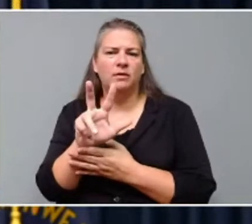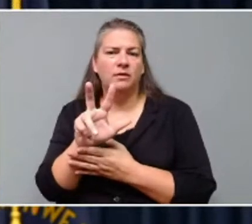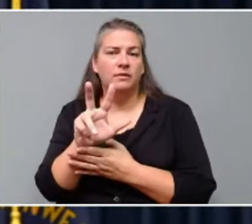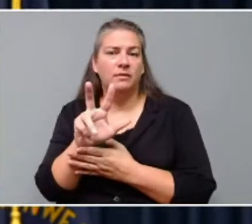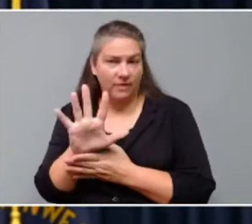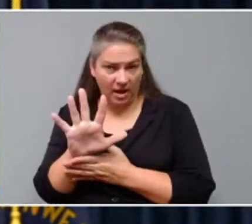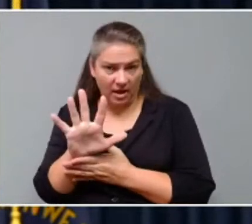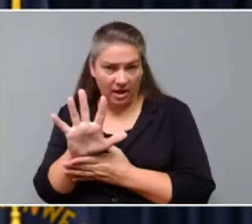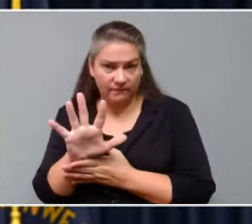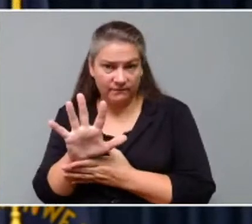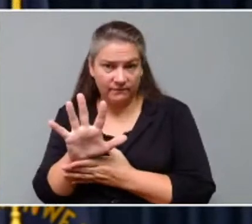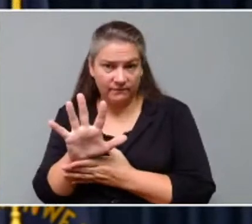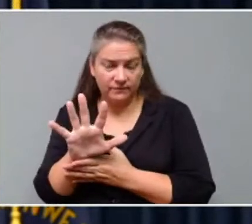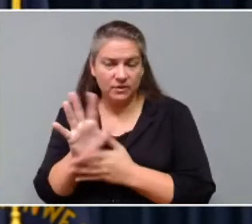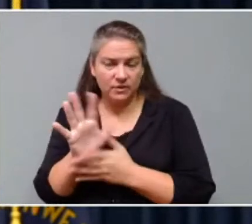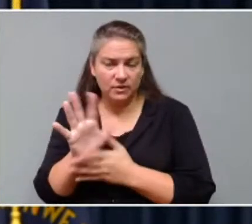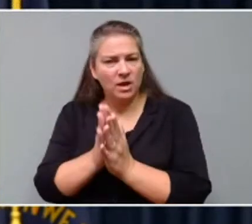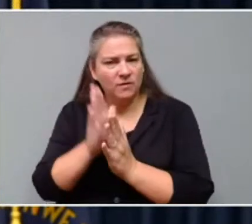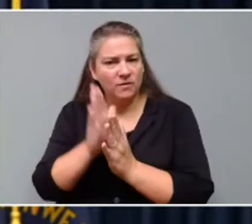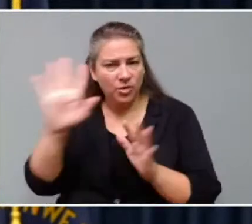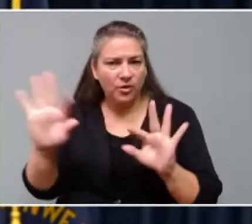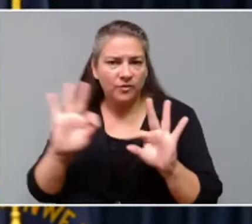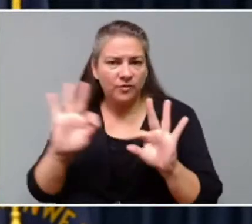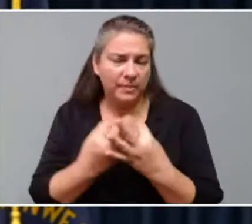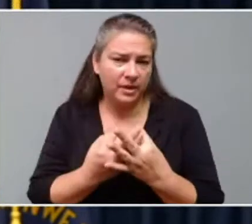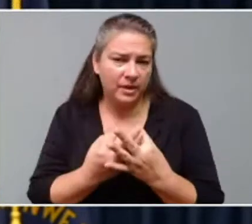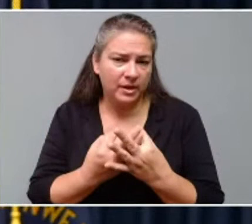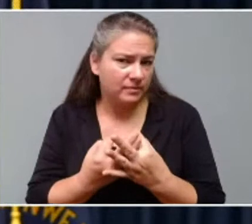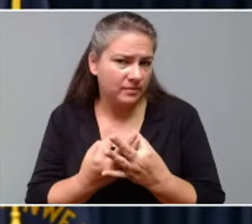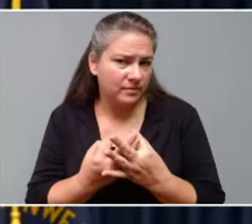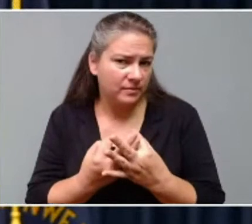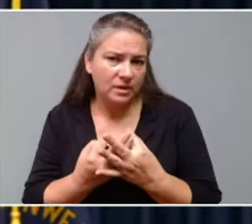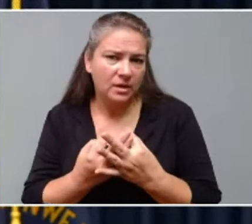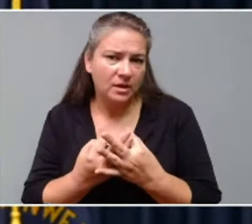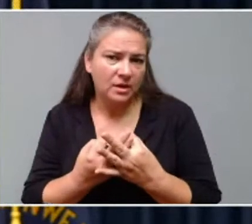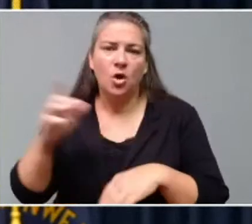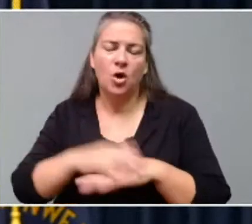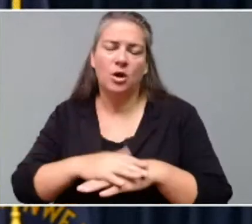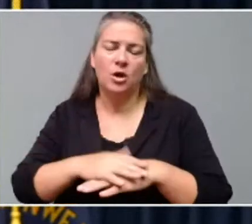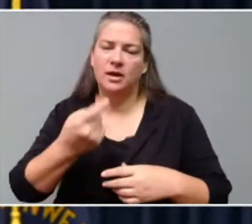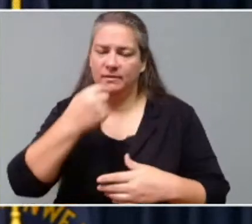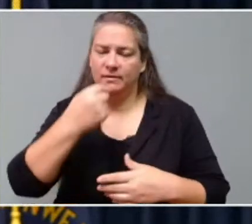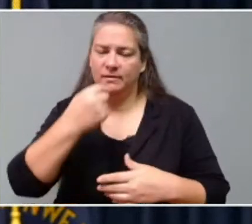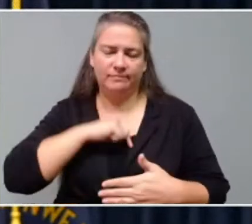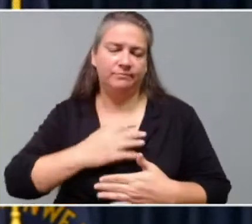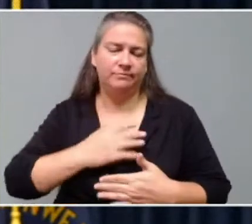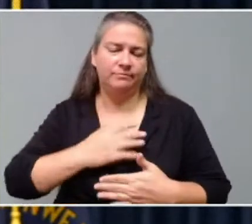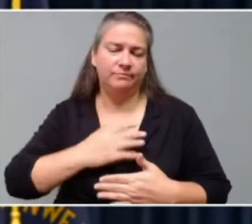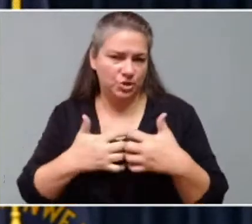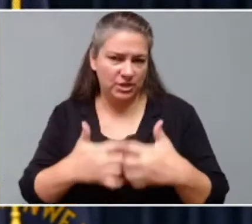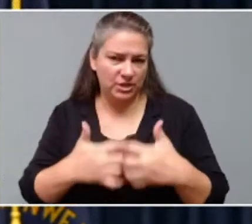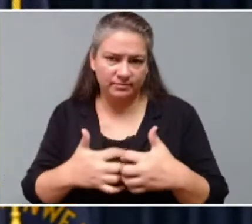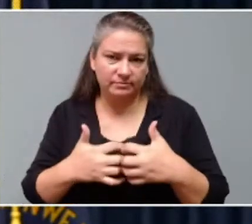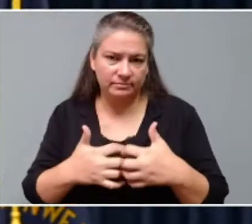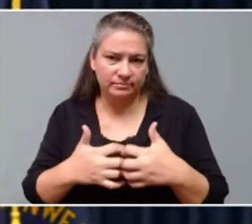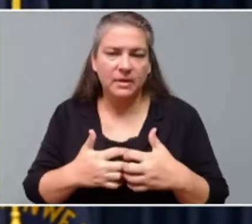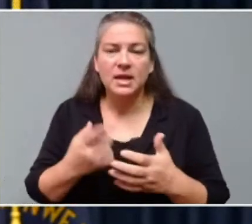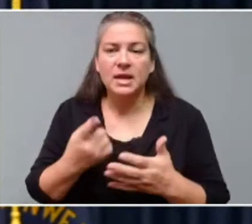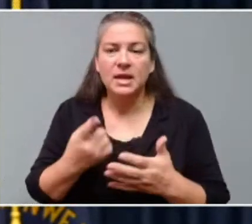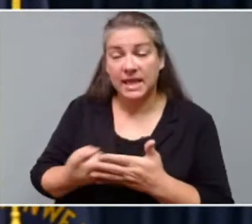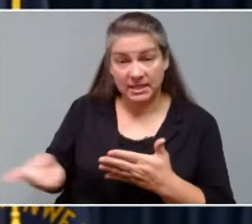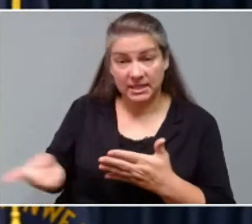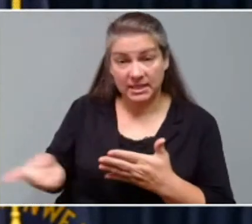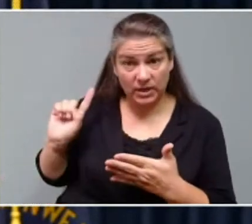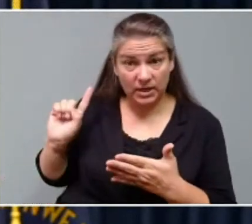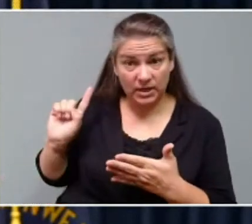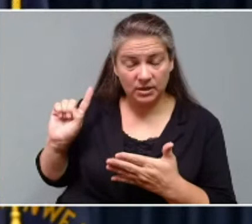Kentucky families praying for their loved ones who are on a ventilator. At the end of last week, one